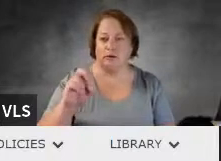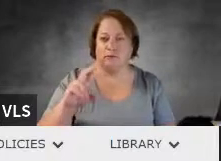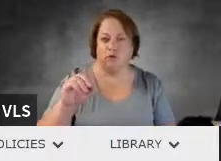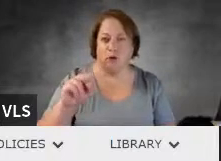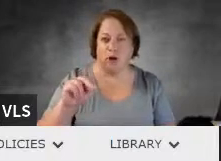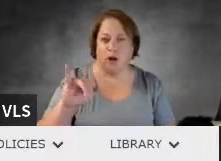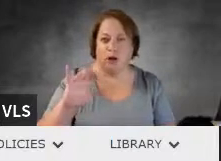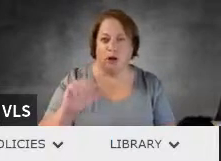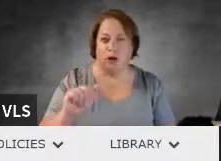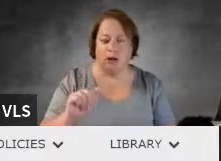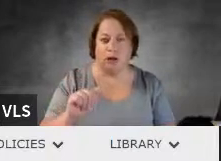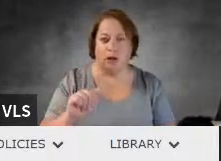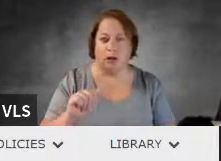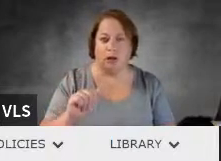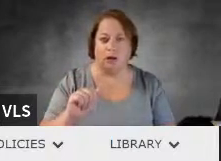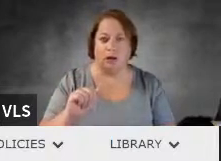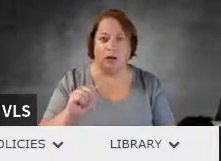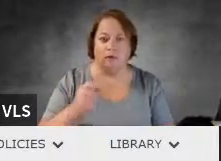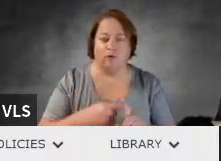from Riverview Gardens.